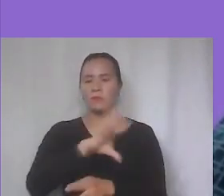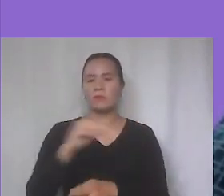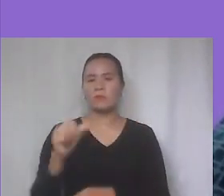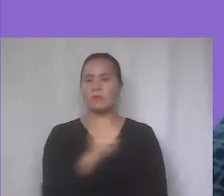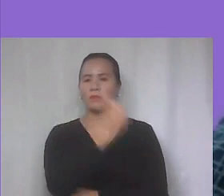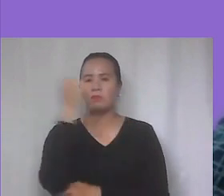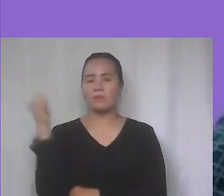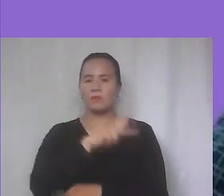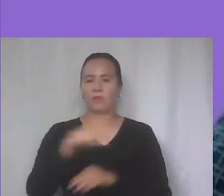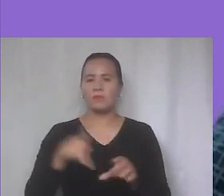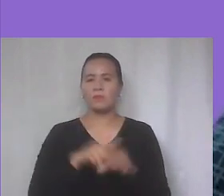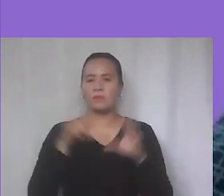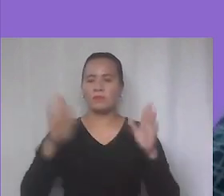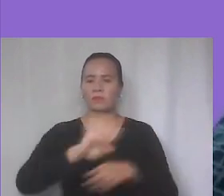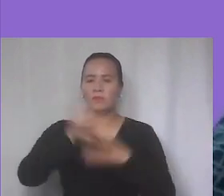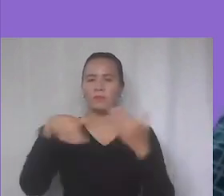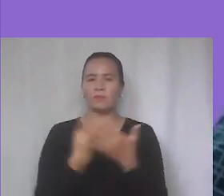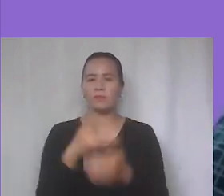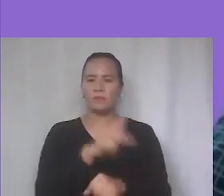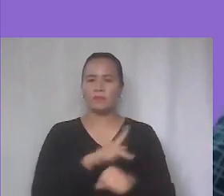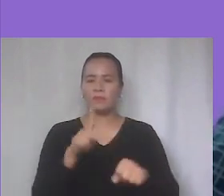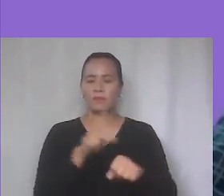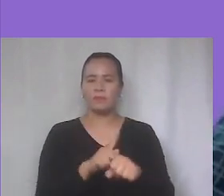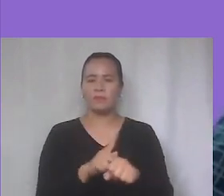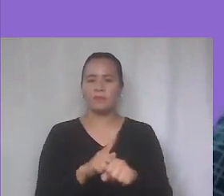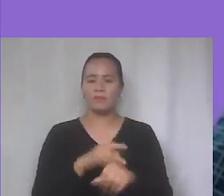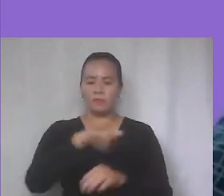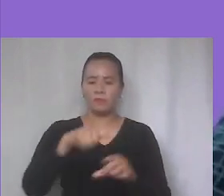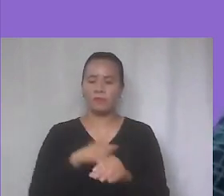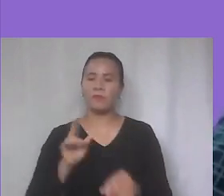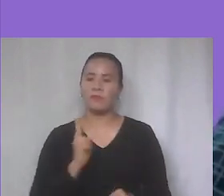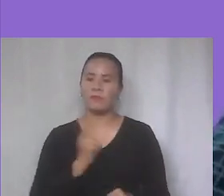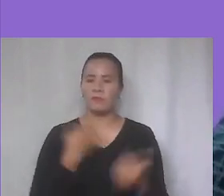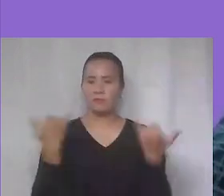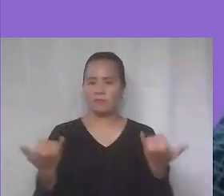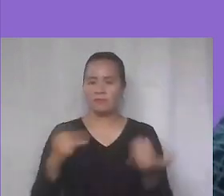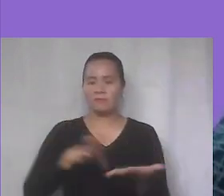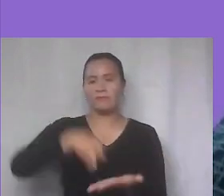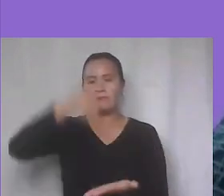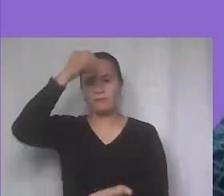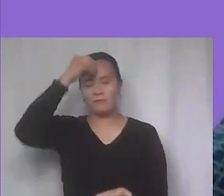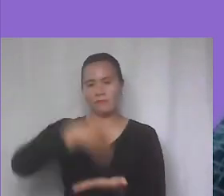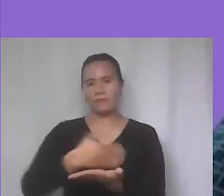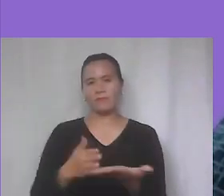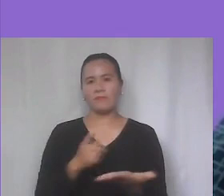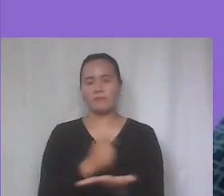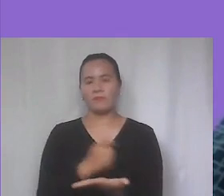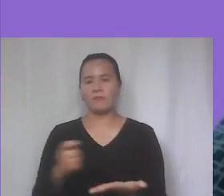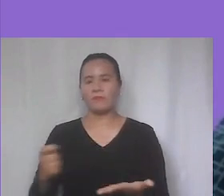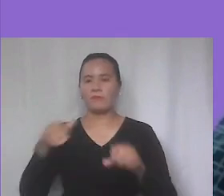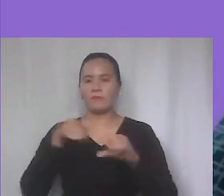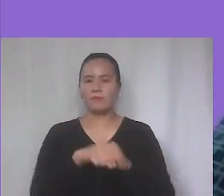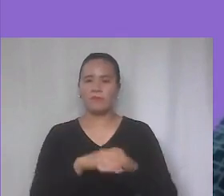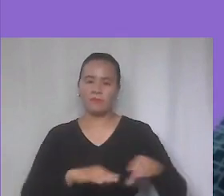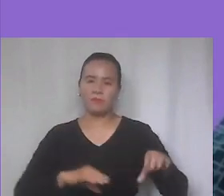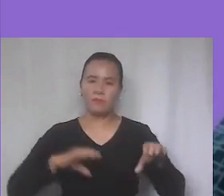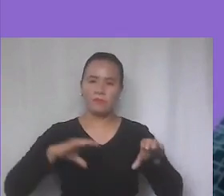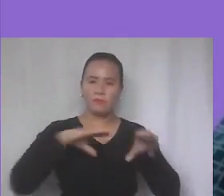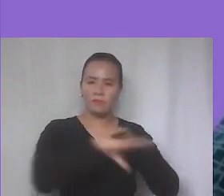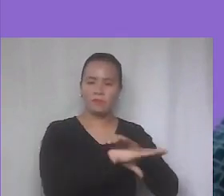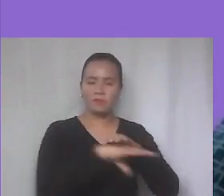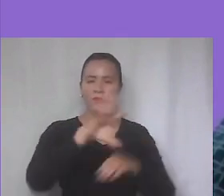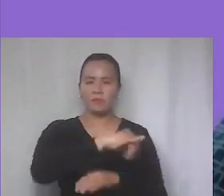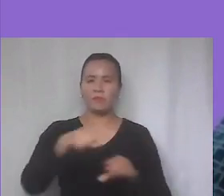nationwide for joining us in this platform to learn something on accessibility and inclusion of learners with disabilities